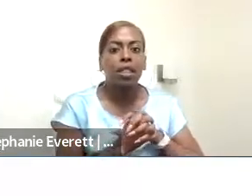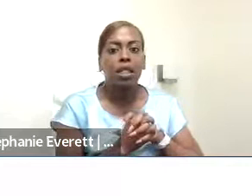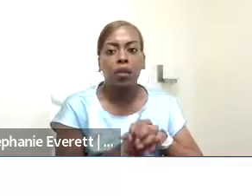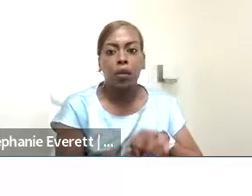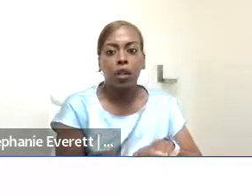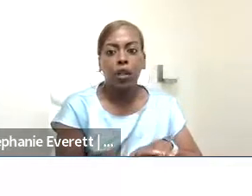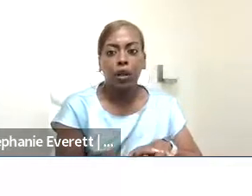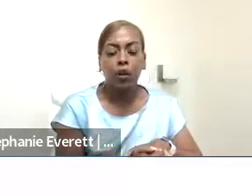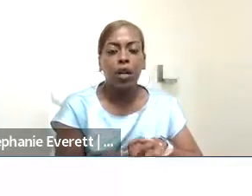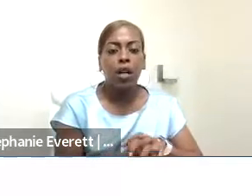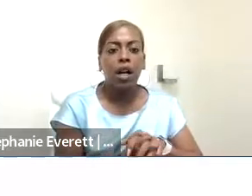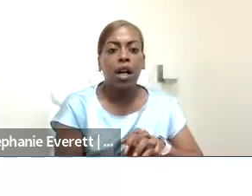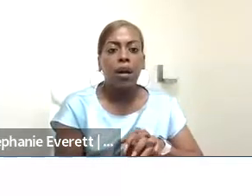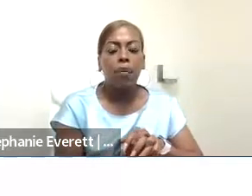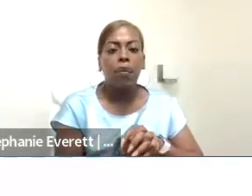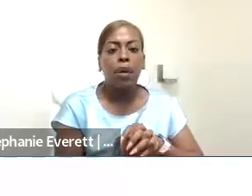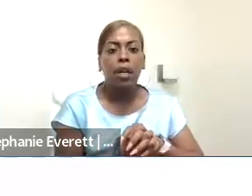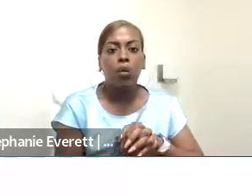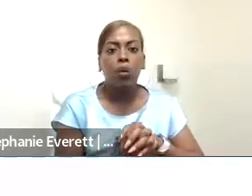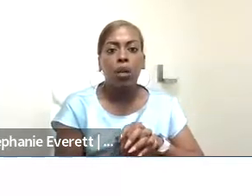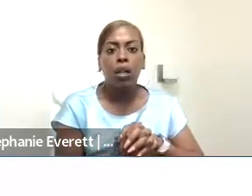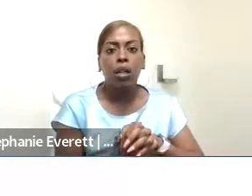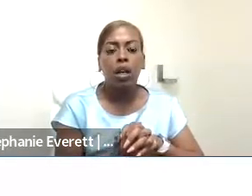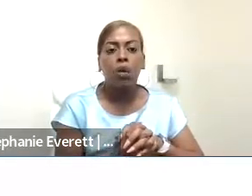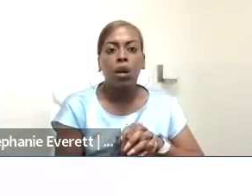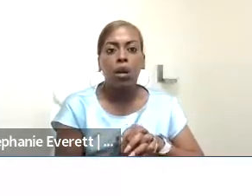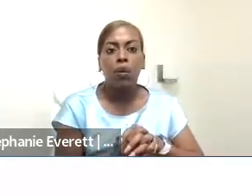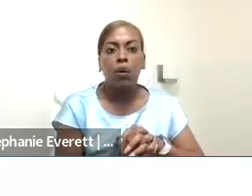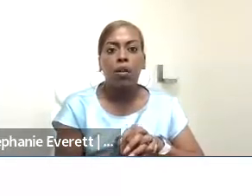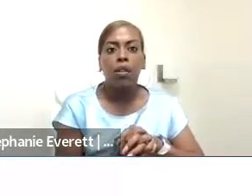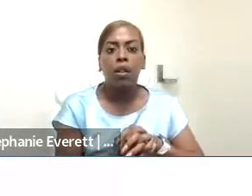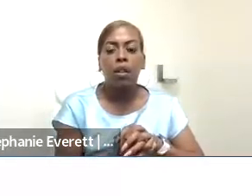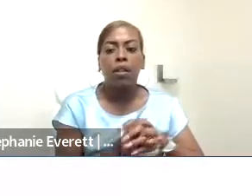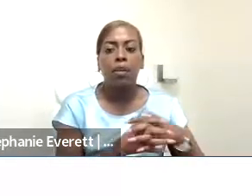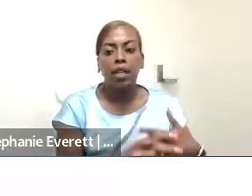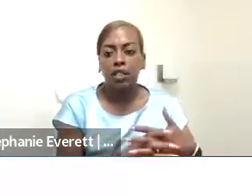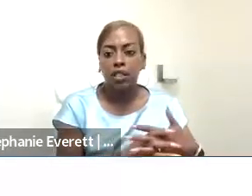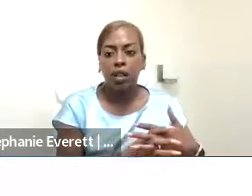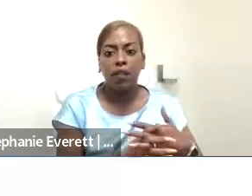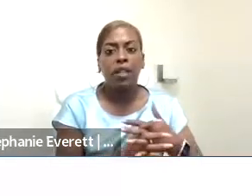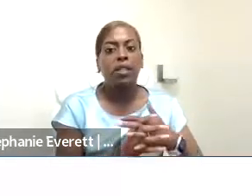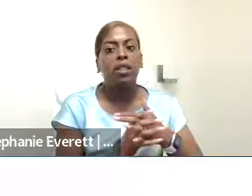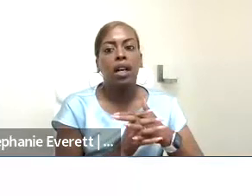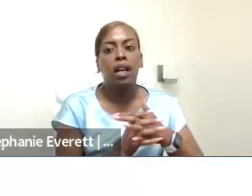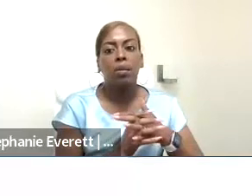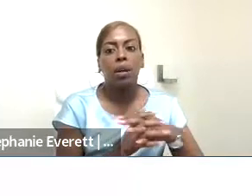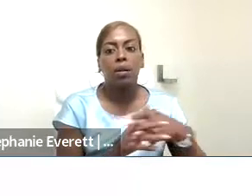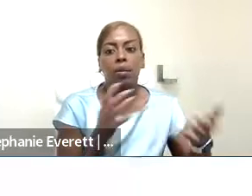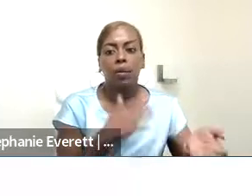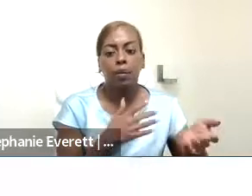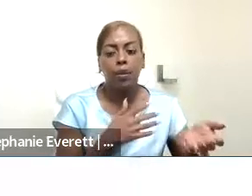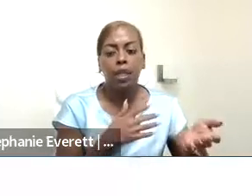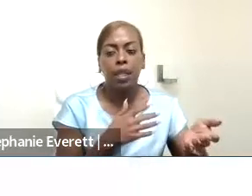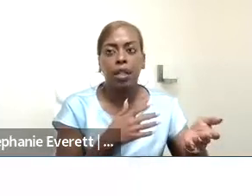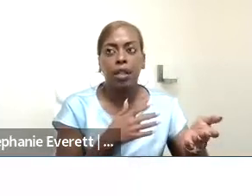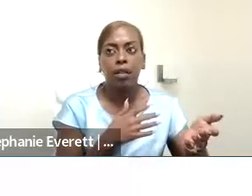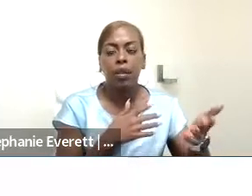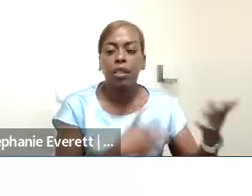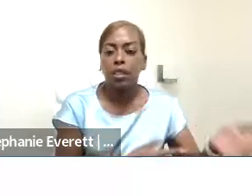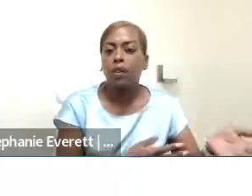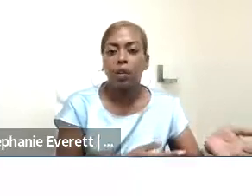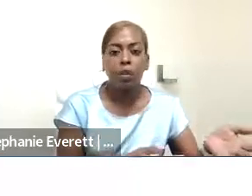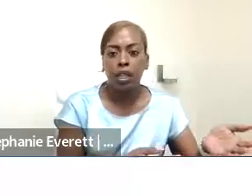responsibility to let everyone know. But we are working with the mayor's office,